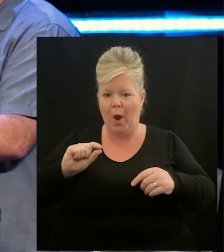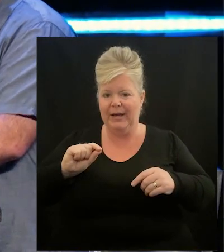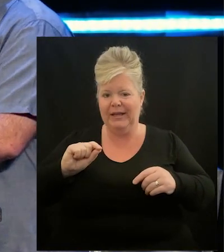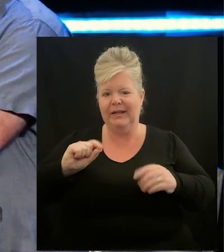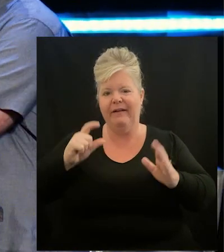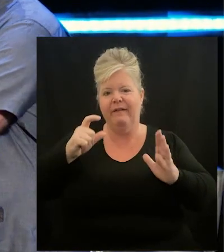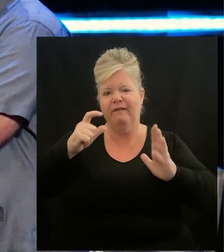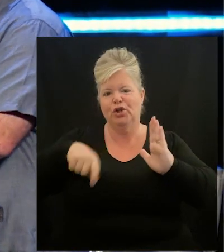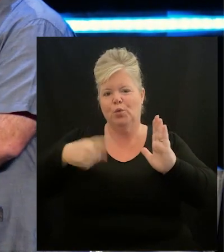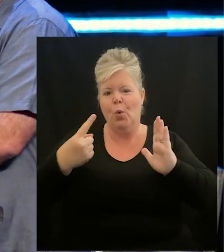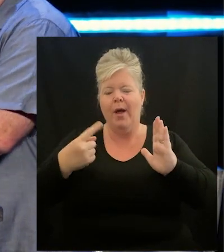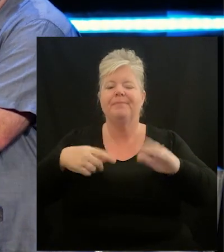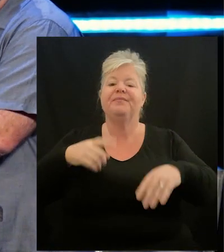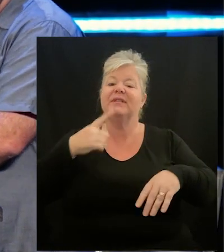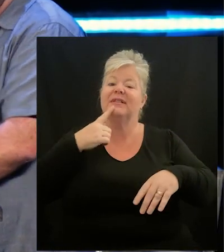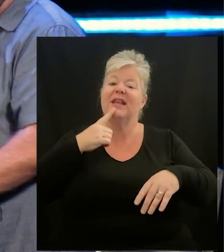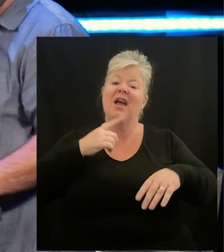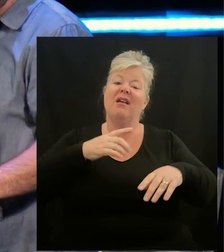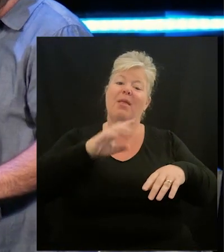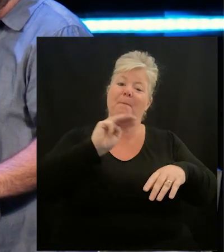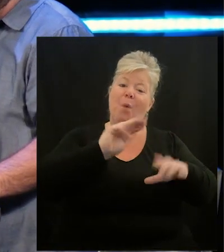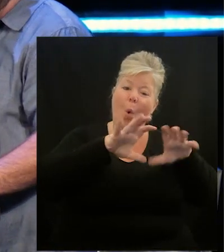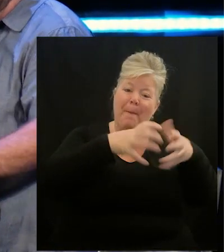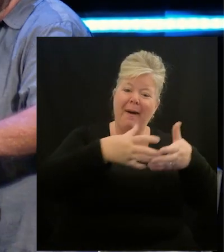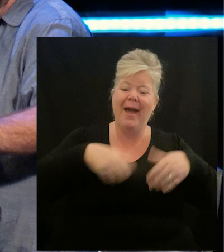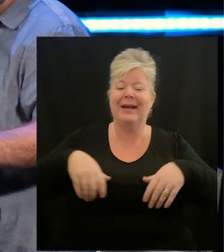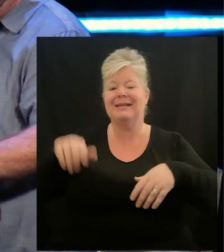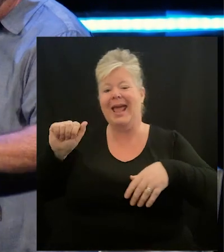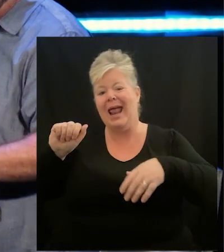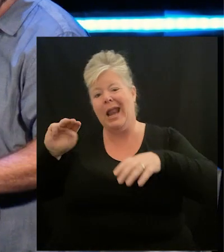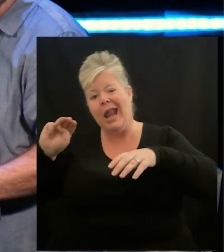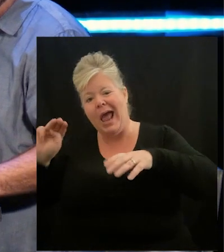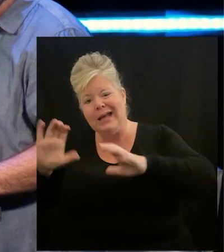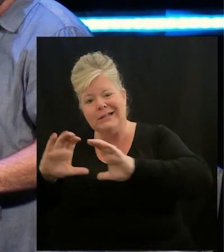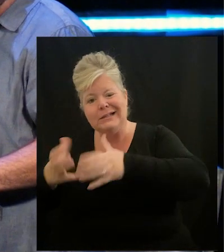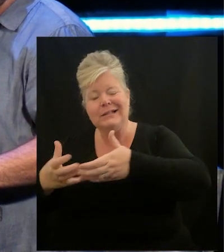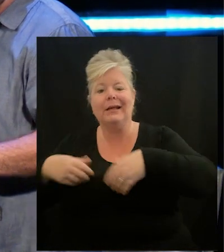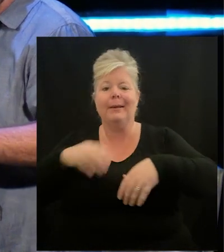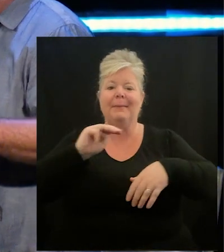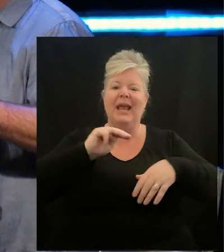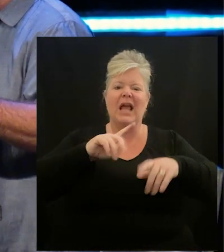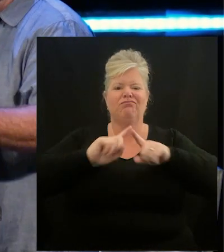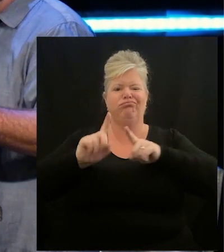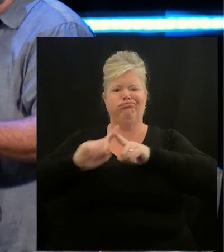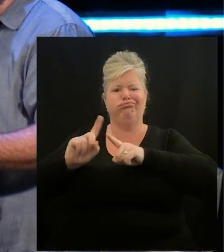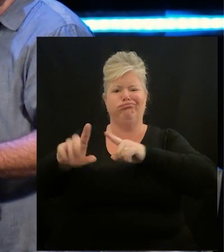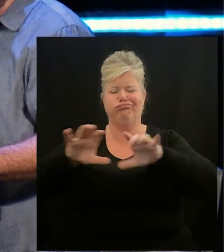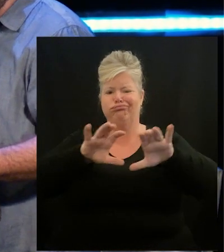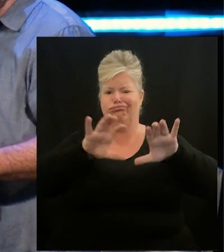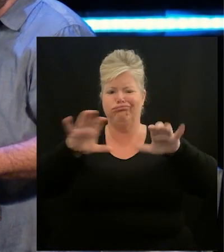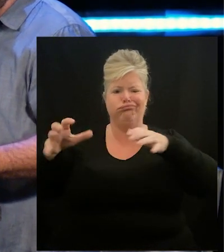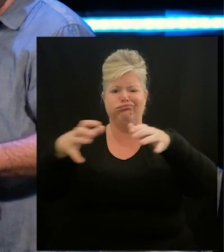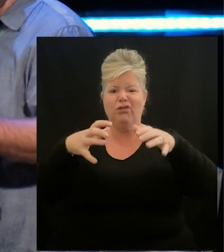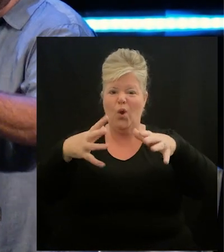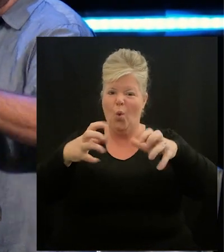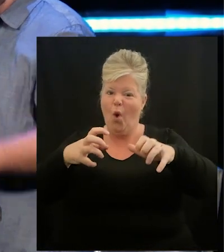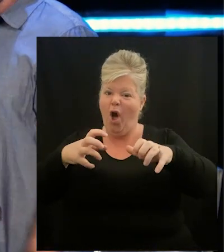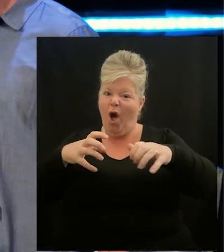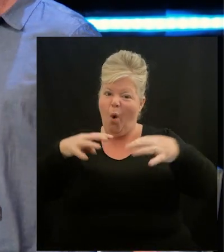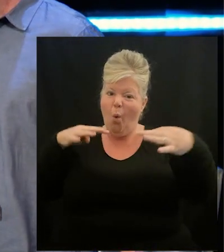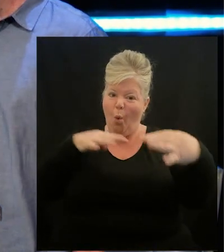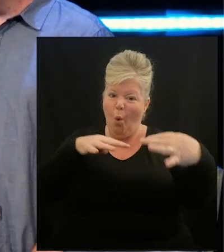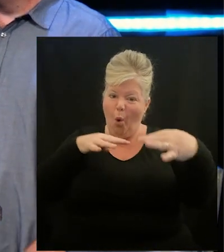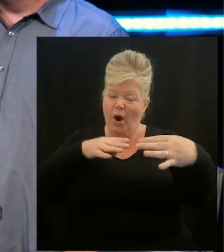says, after this, the Moabites and the Ammonites with some of the Meunites came to wage war